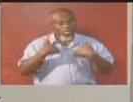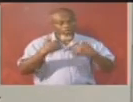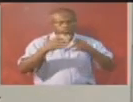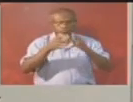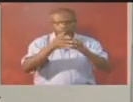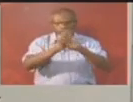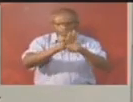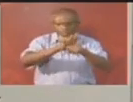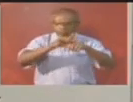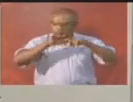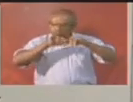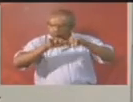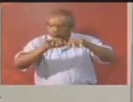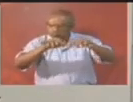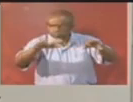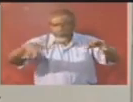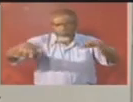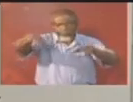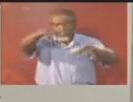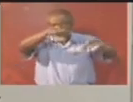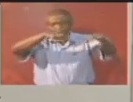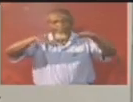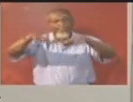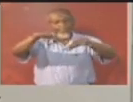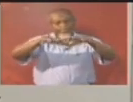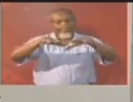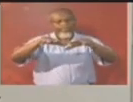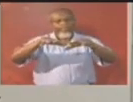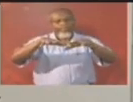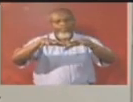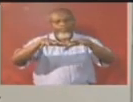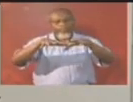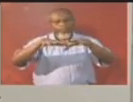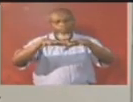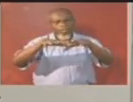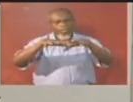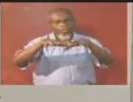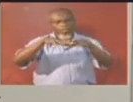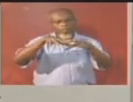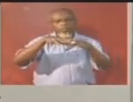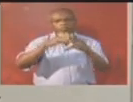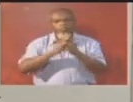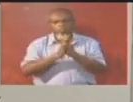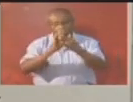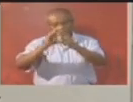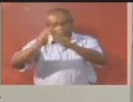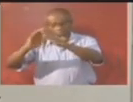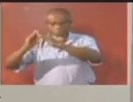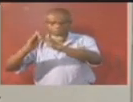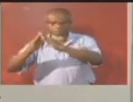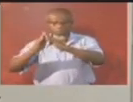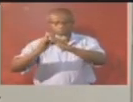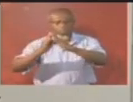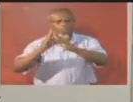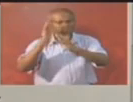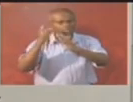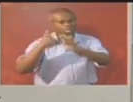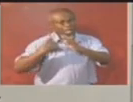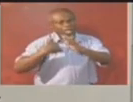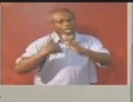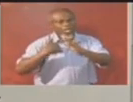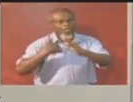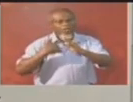the population. That reflects the fact that we do have widespread infection that